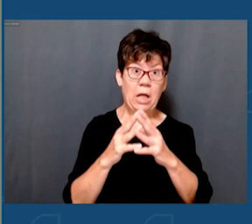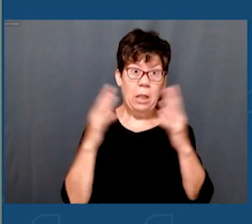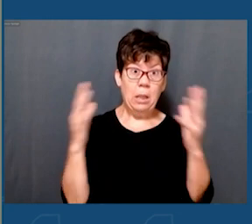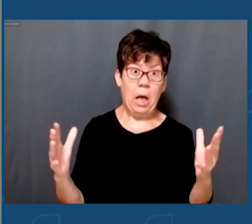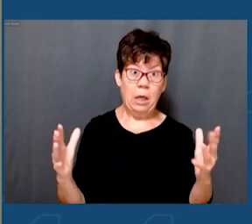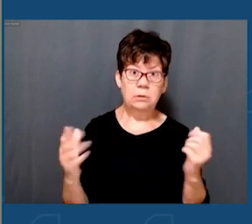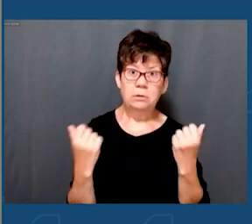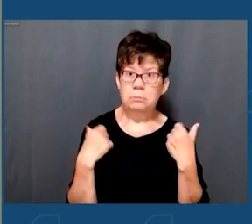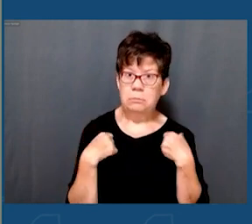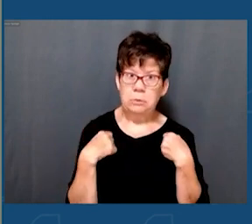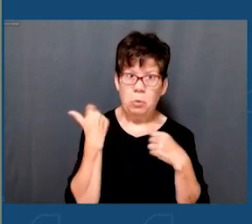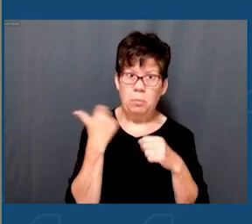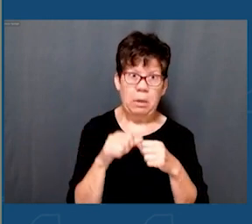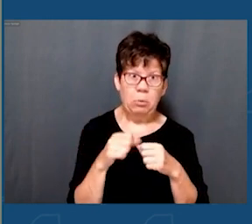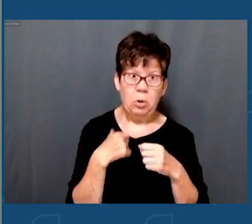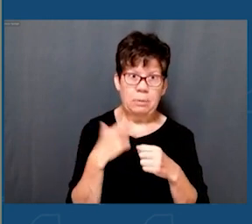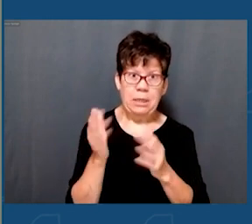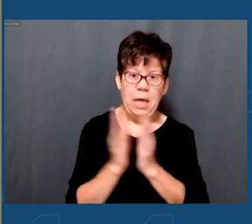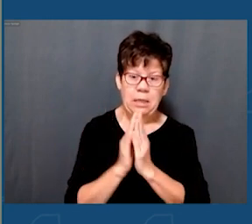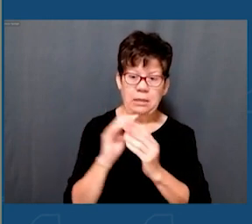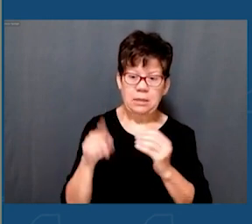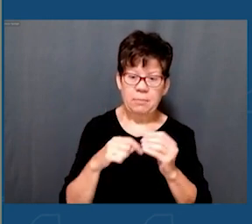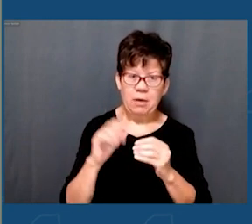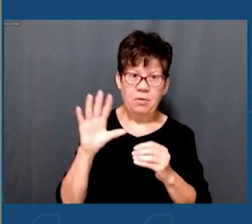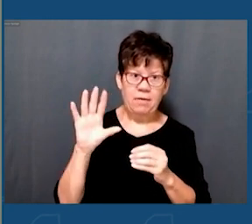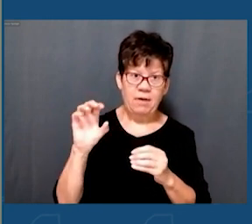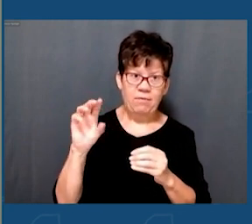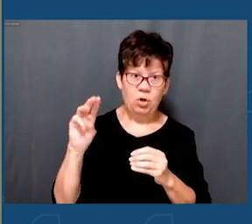being asked about 500 bills in the last week, so I'll simply